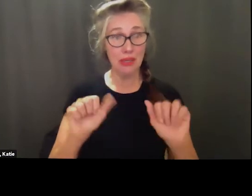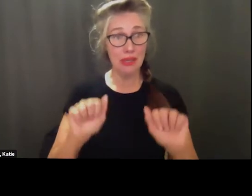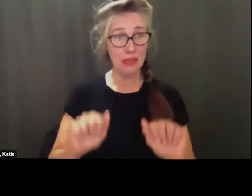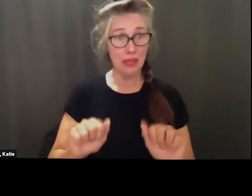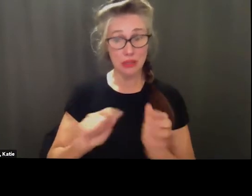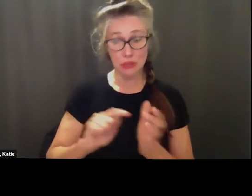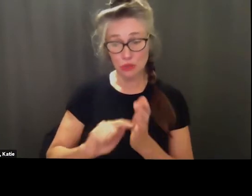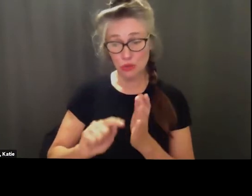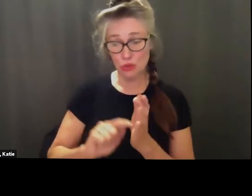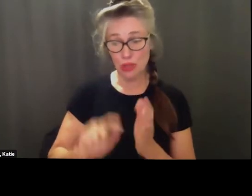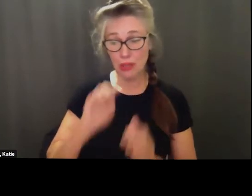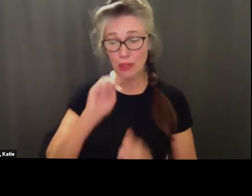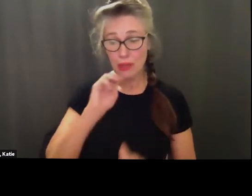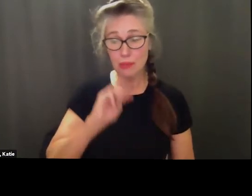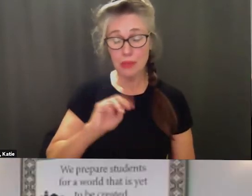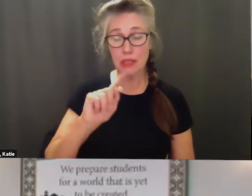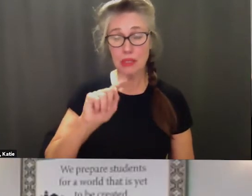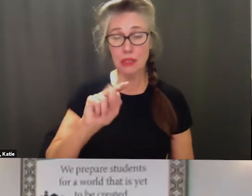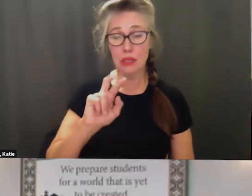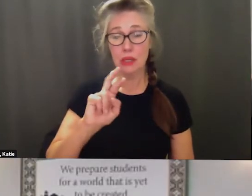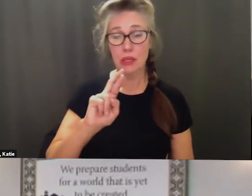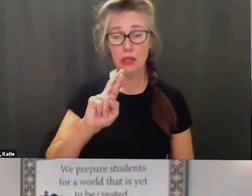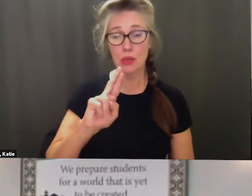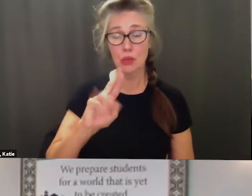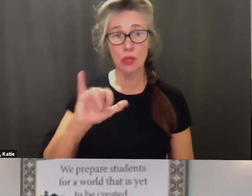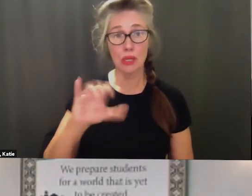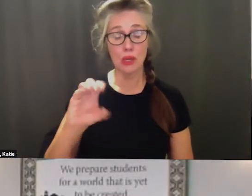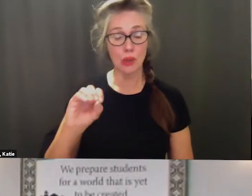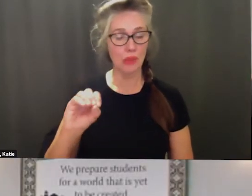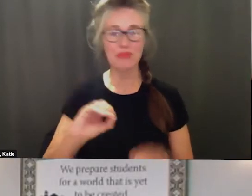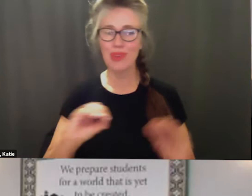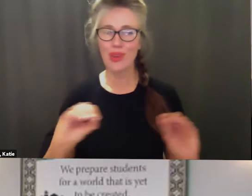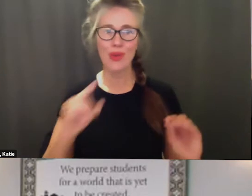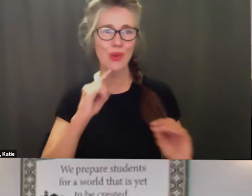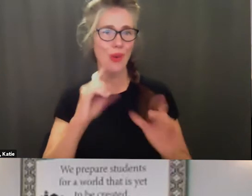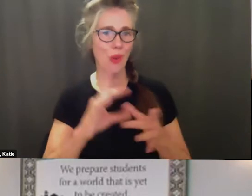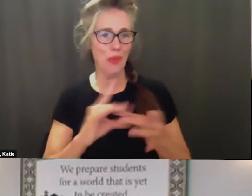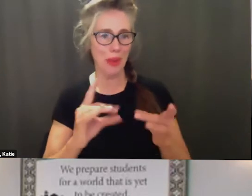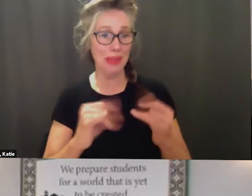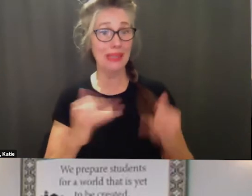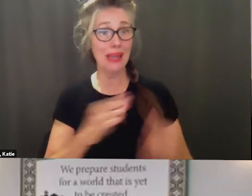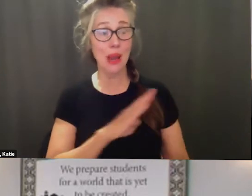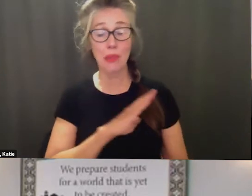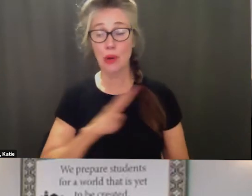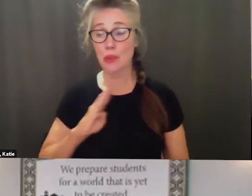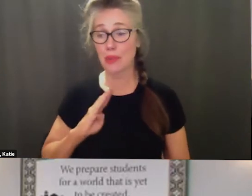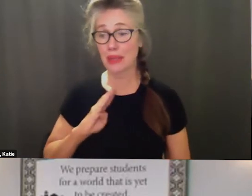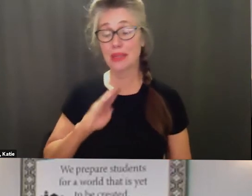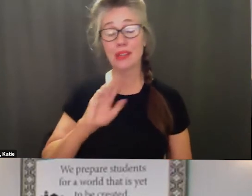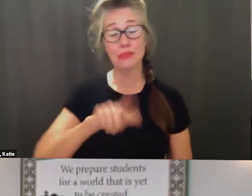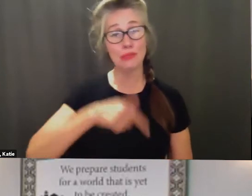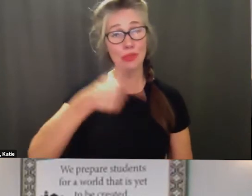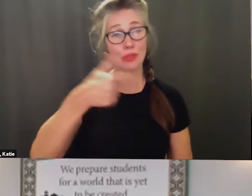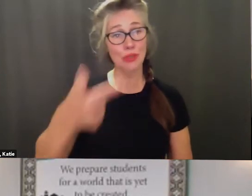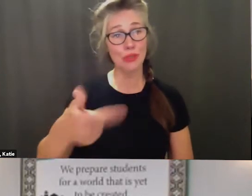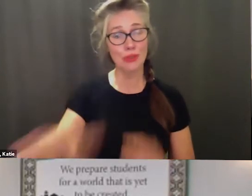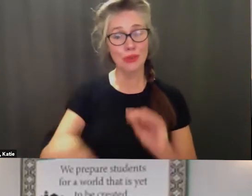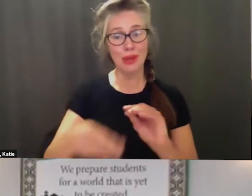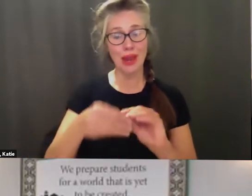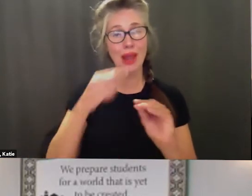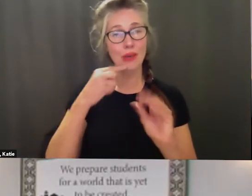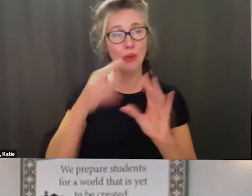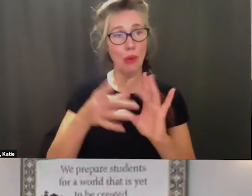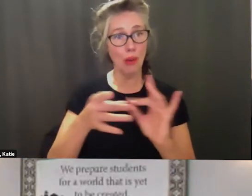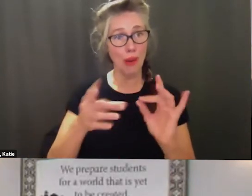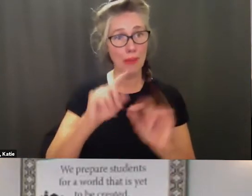comment. Thank you. Okay, board members, it's now your turn to add some comments and questions regarding the proposed budget.